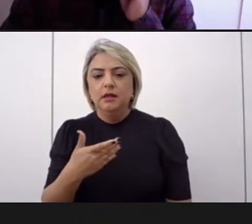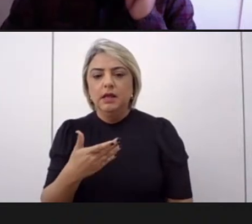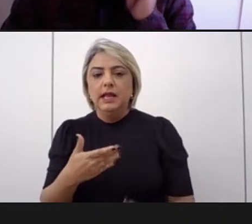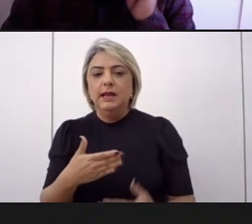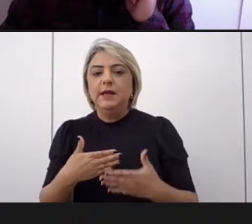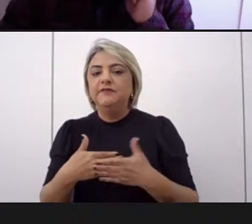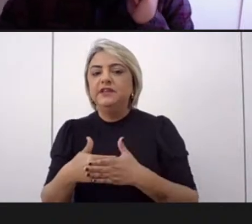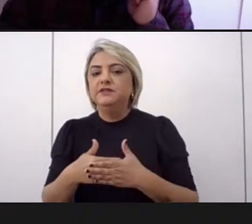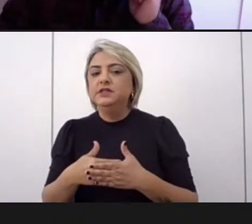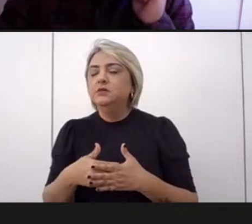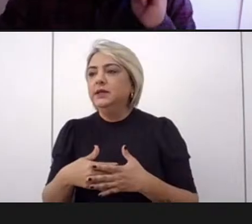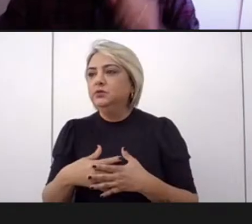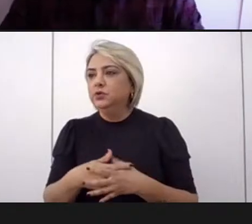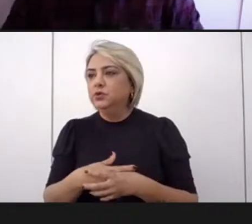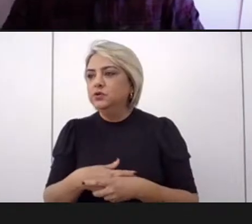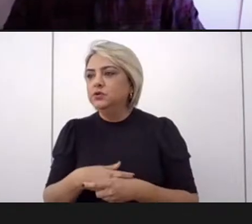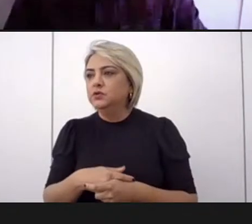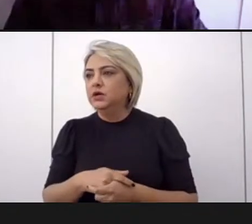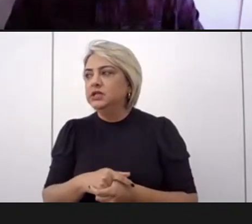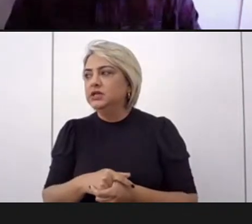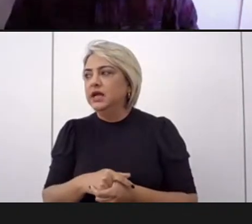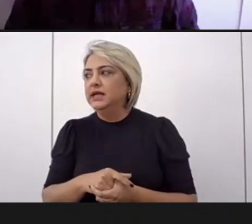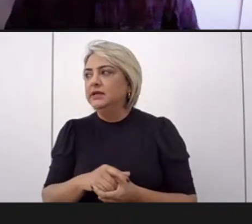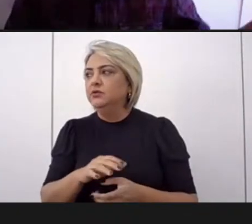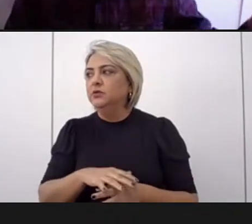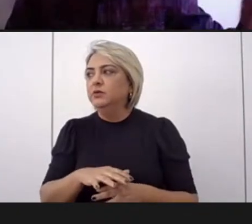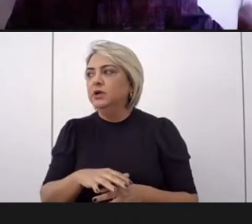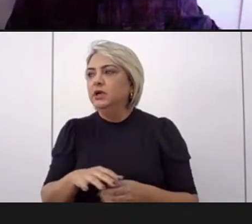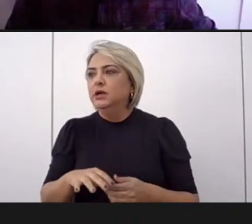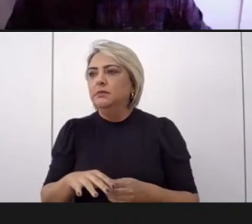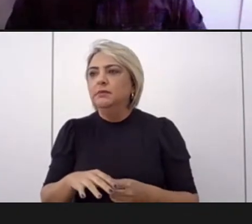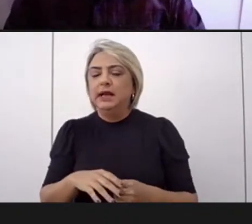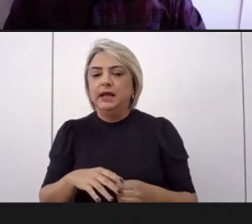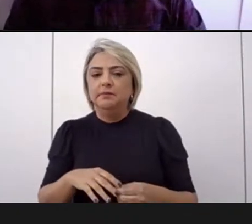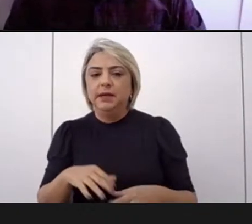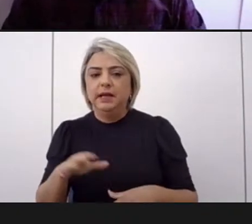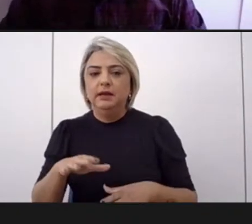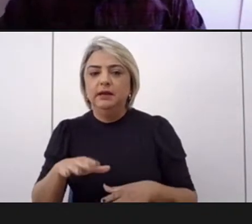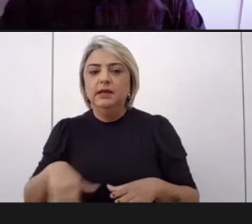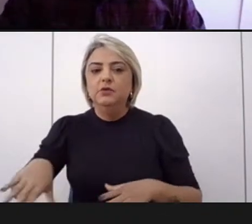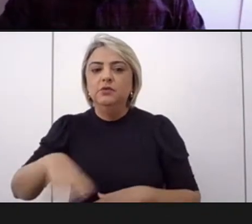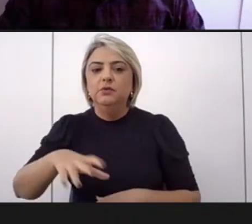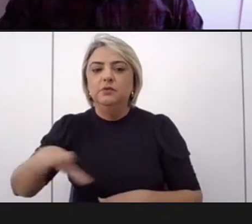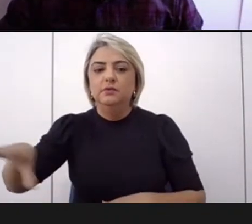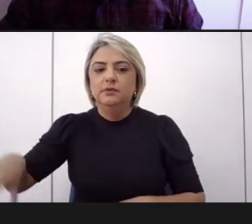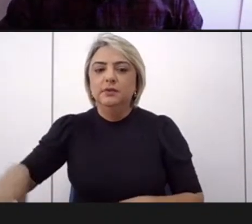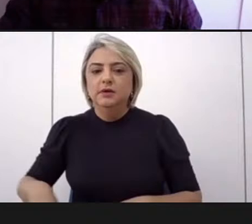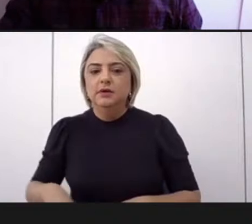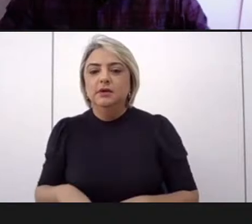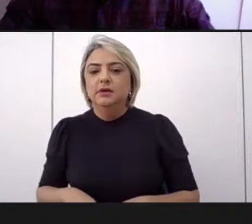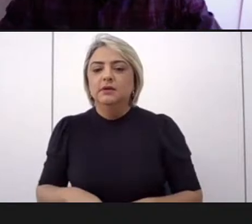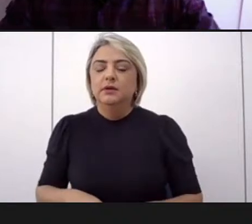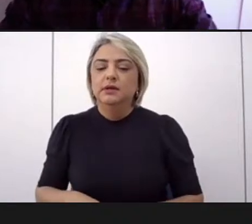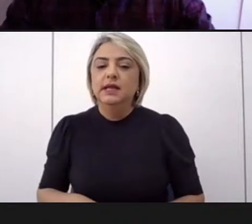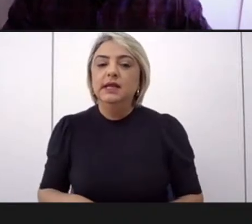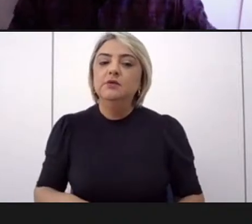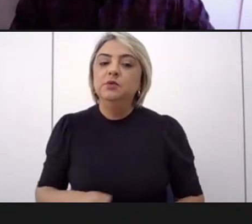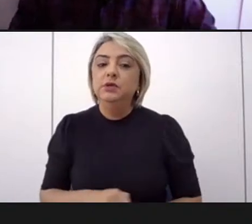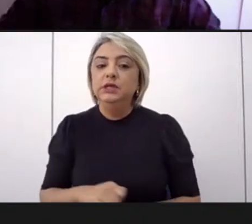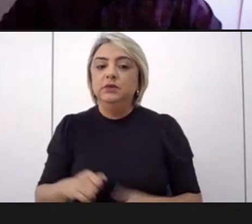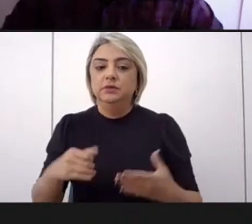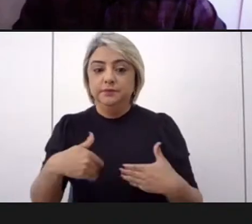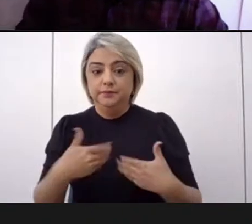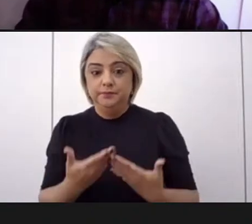agenda to try to change a little bit the power relation which were at stake between the